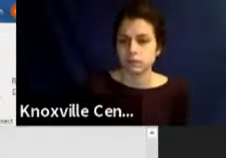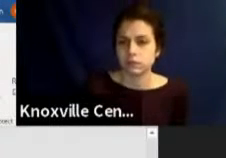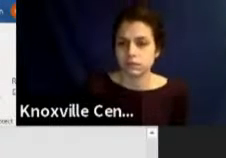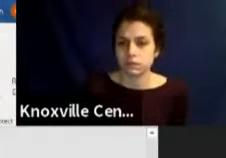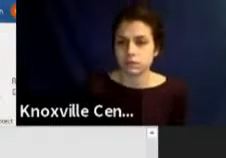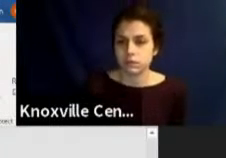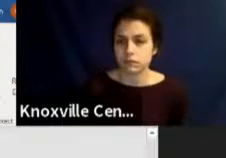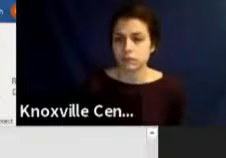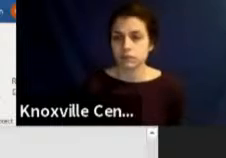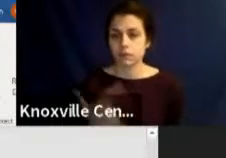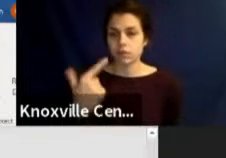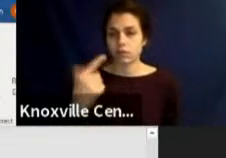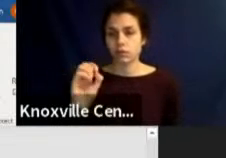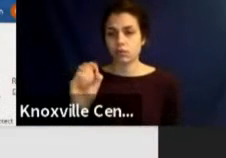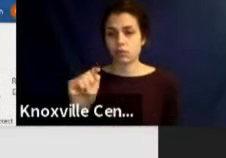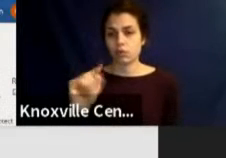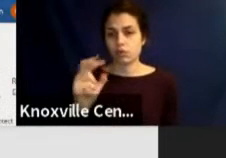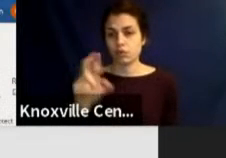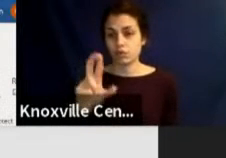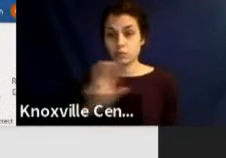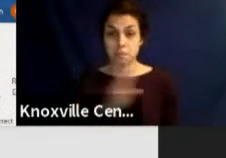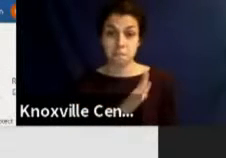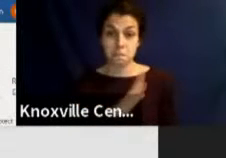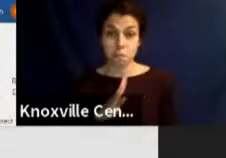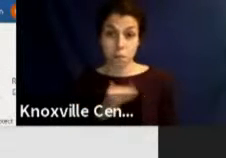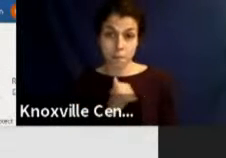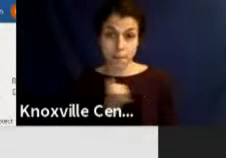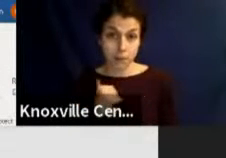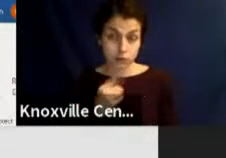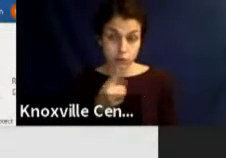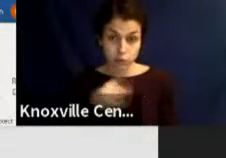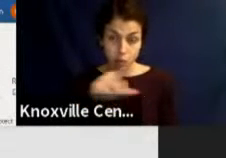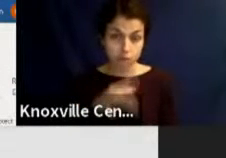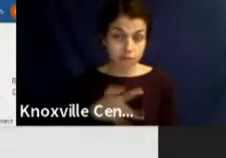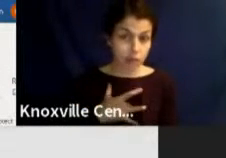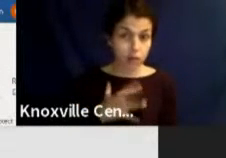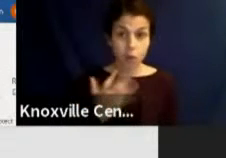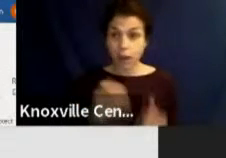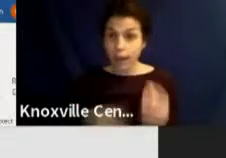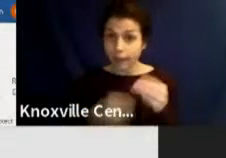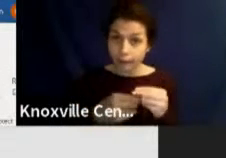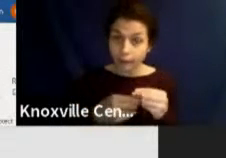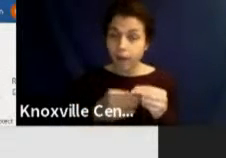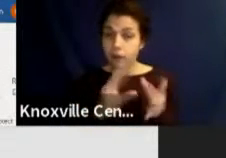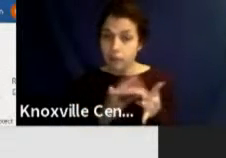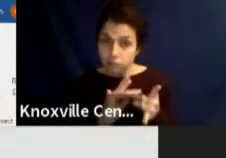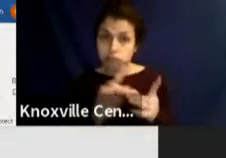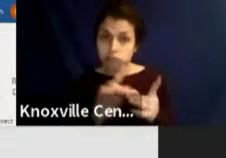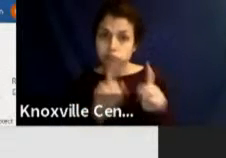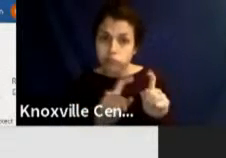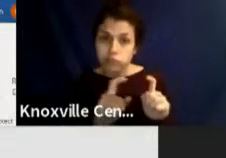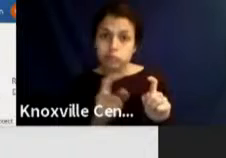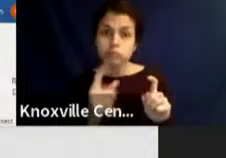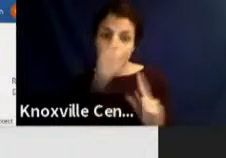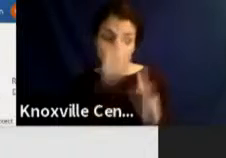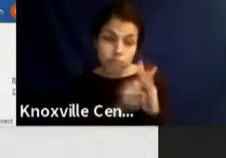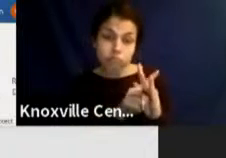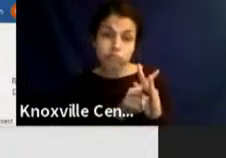Board members, any other additions, changes, discussions on this? Things that are jumping out at you?